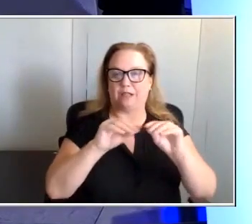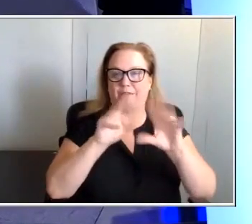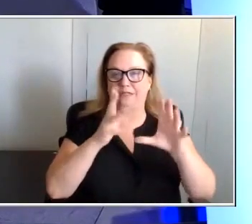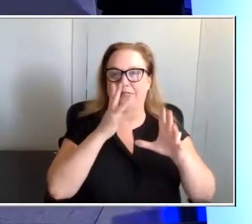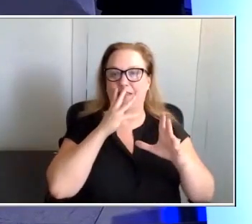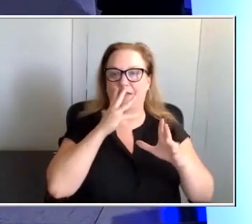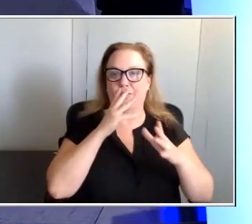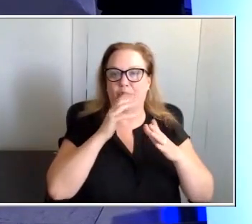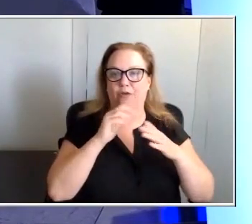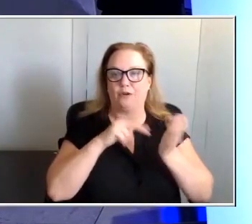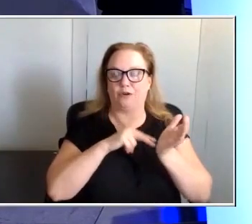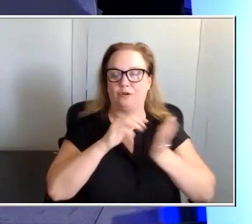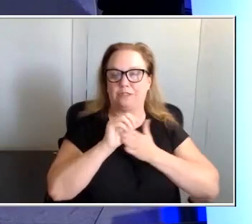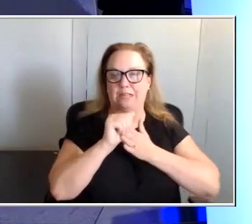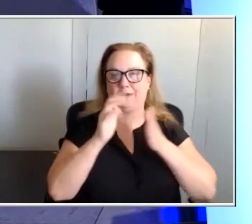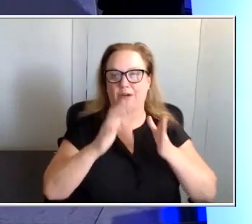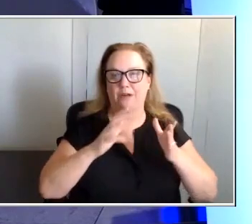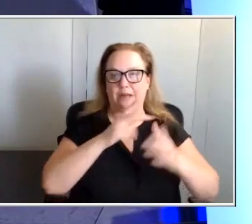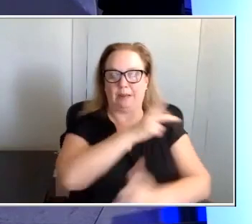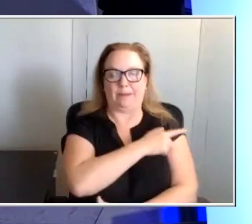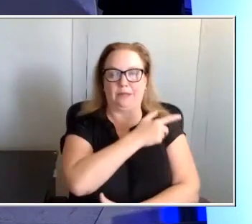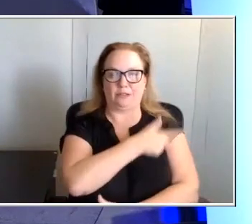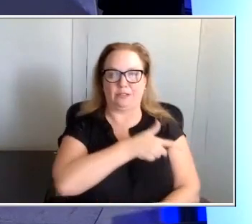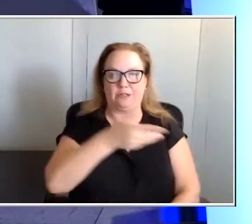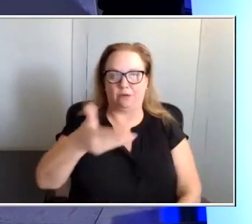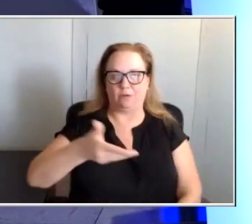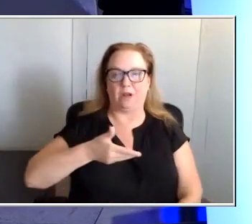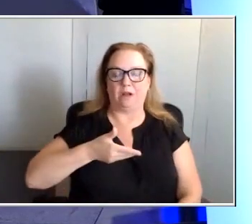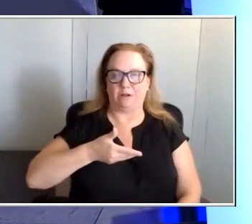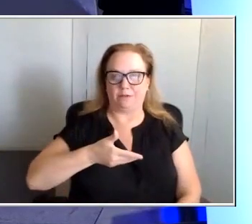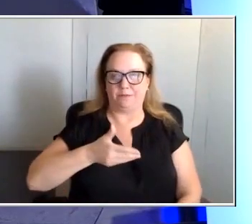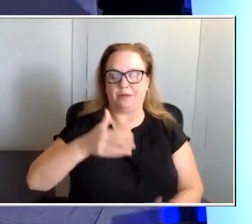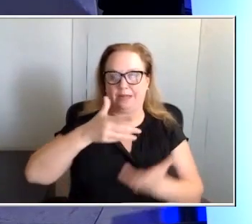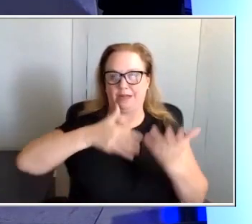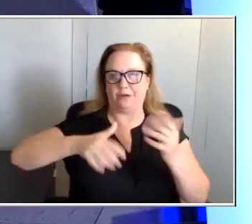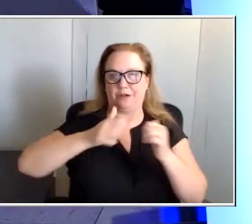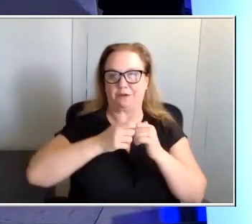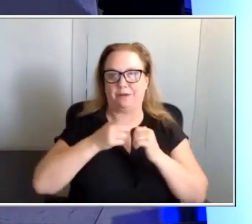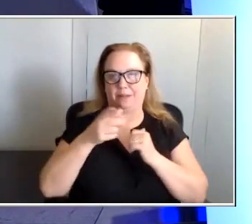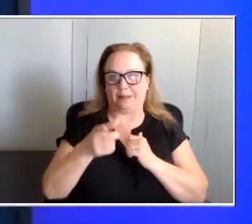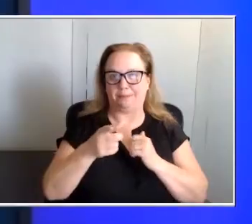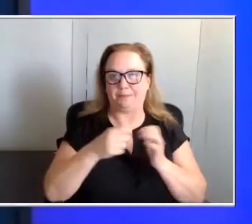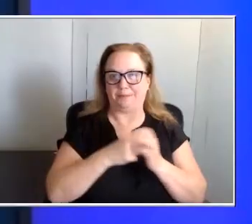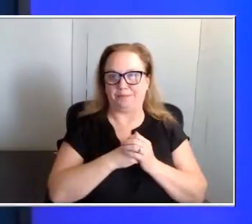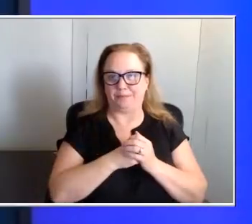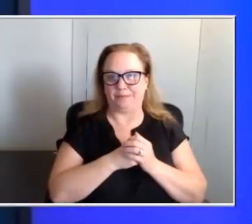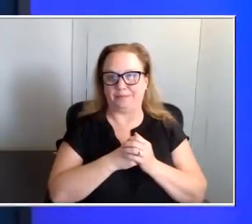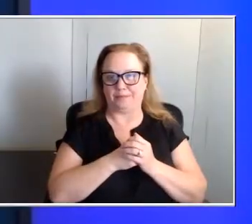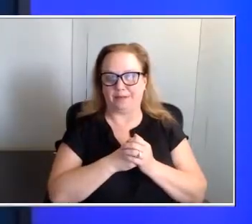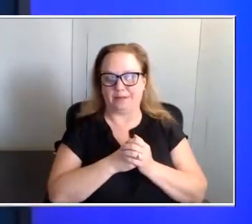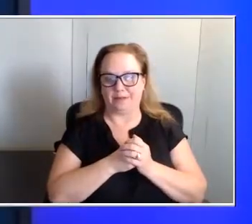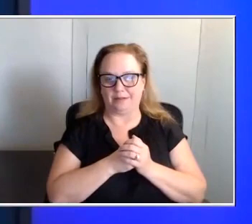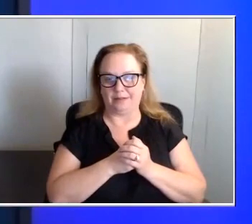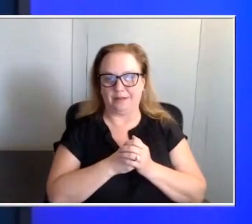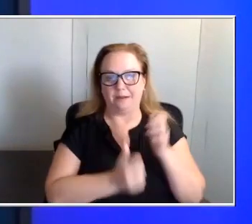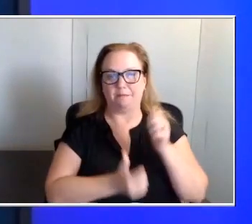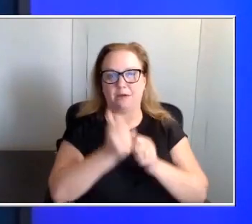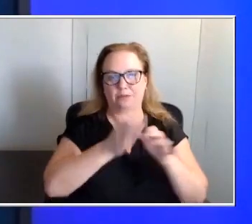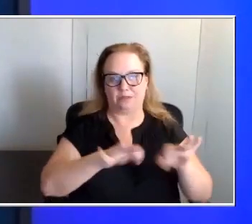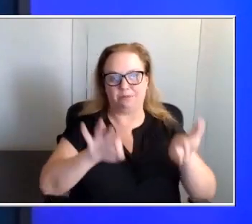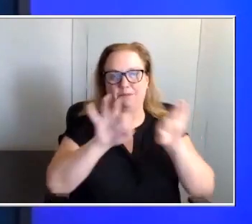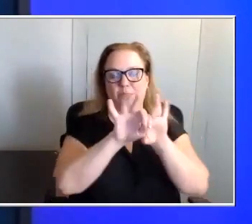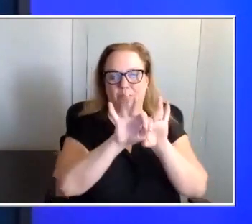navigators. Patients feel so welcomed into the system by interacting with them first. But probably the most important thing is